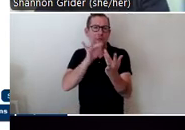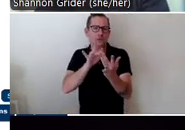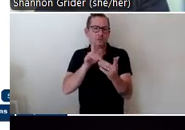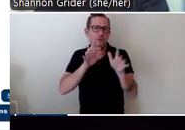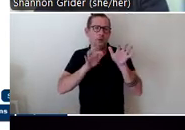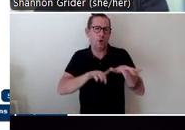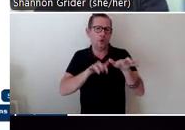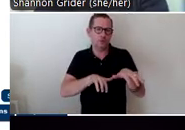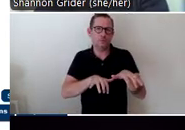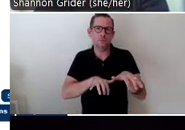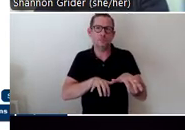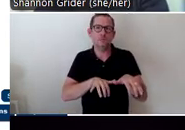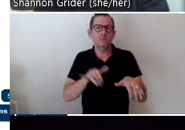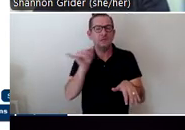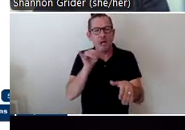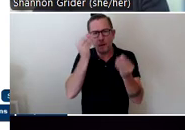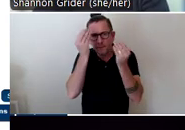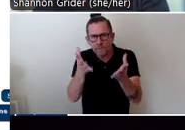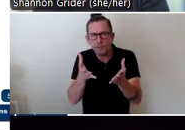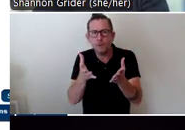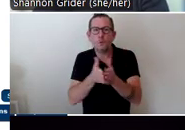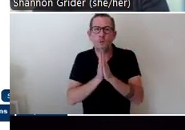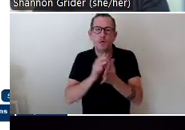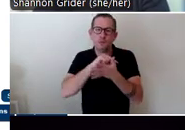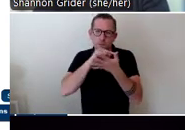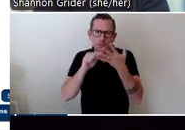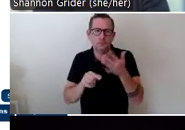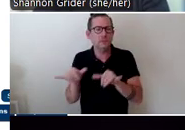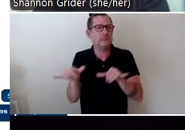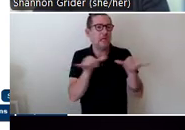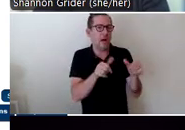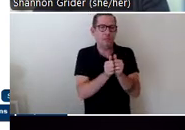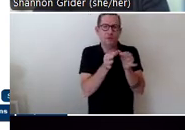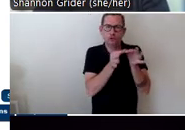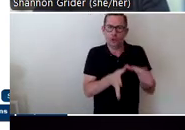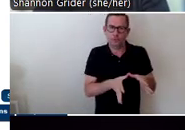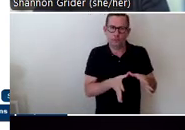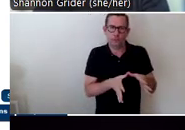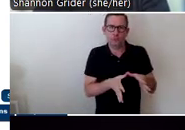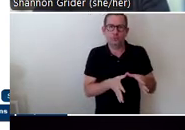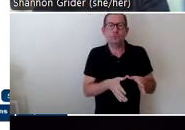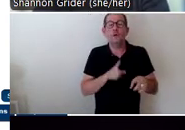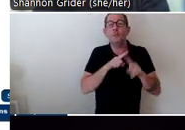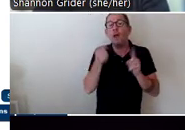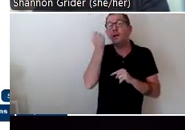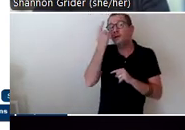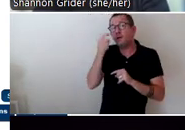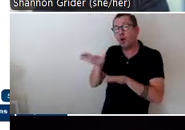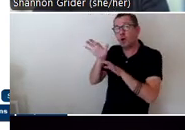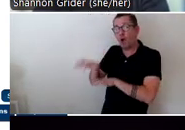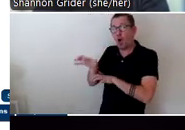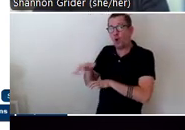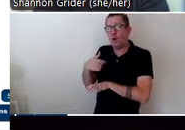This is very similar to the last slide. When you're asking for an interpreter, this is related to asking for a captioner. The same type